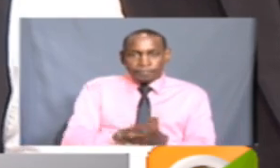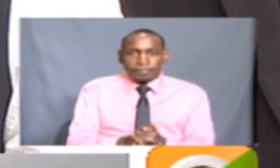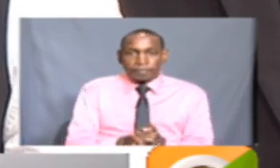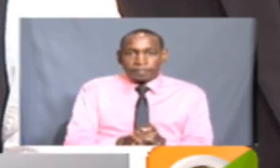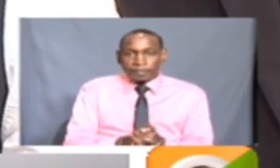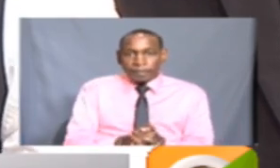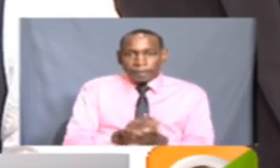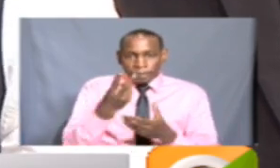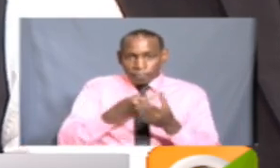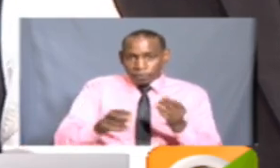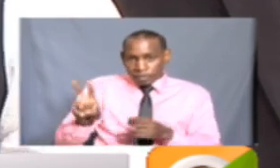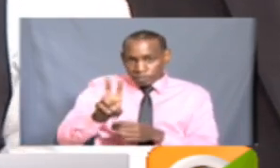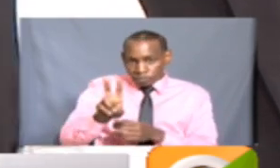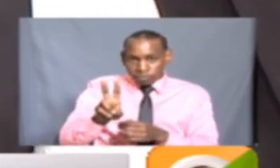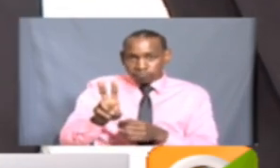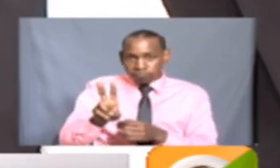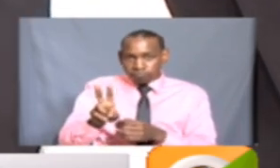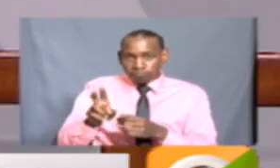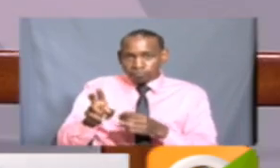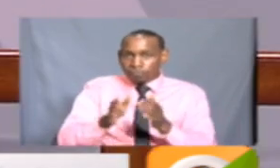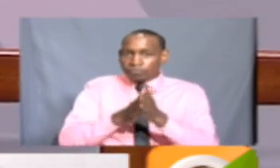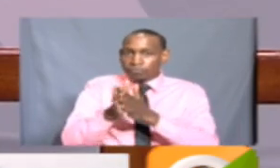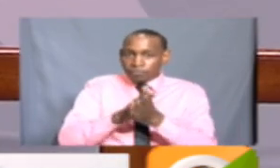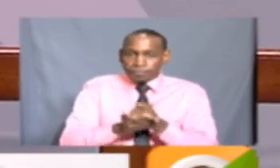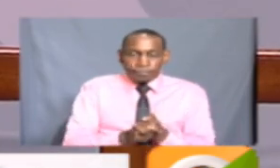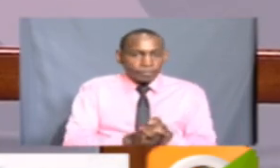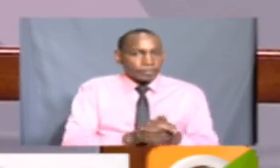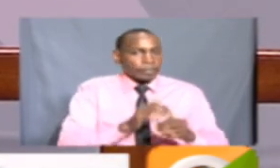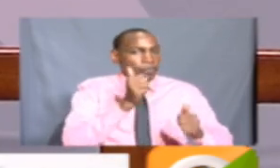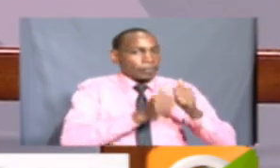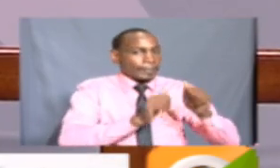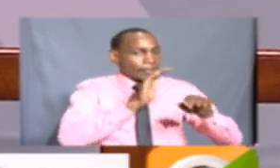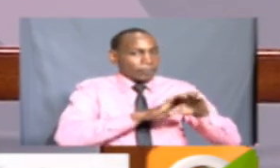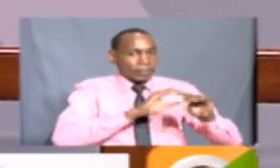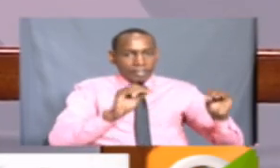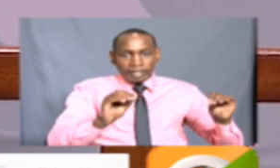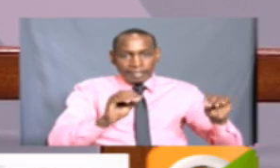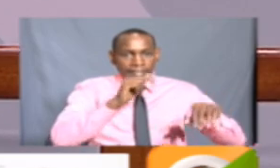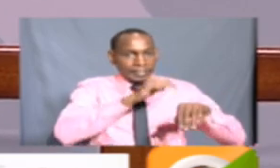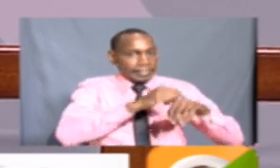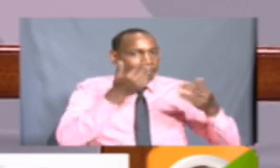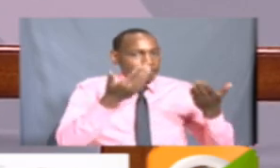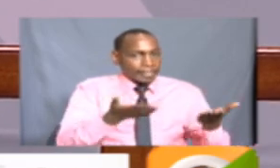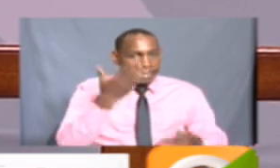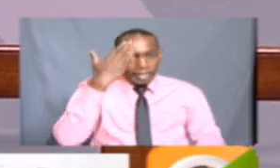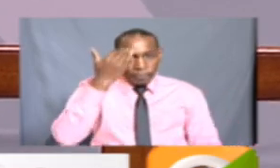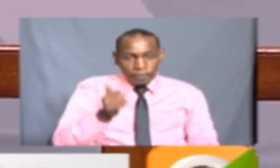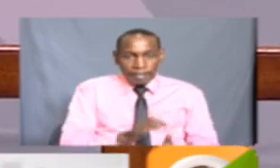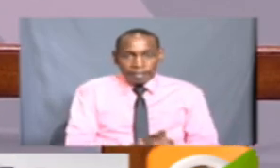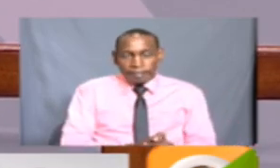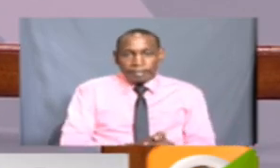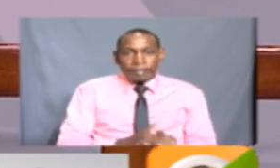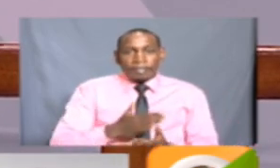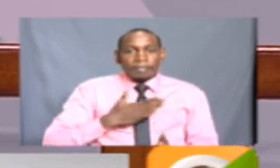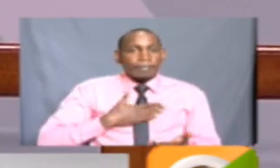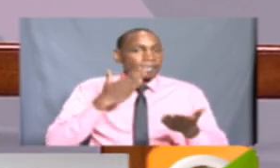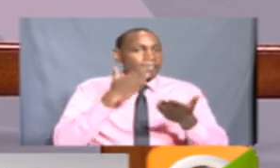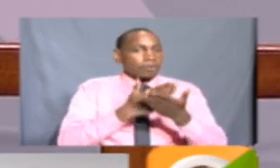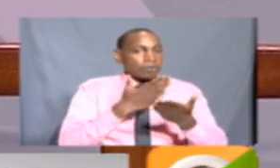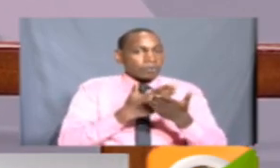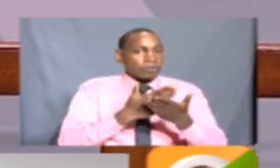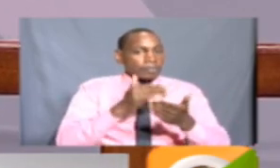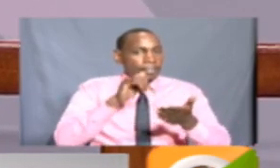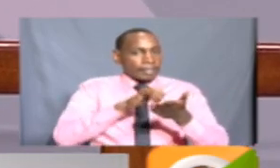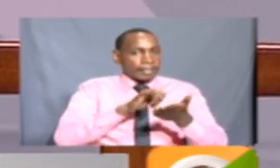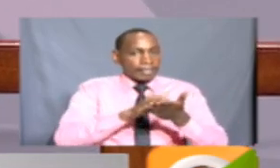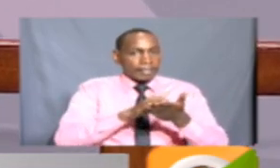agitating. Which is rather unfortunate in this day and age, because I'm quite certain that in the